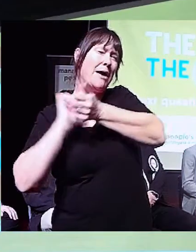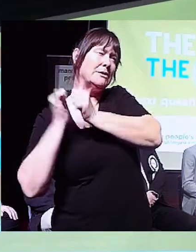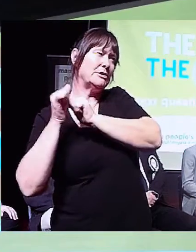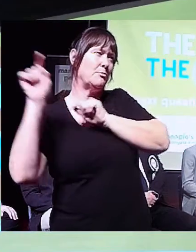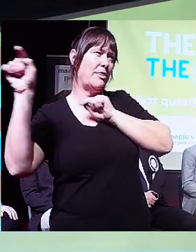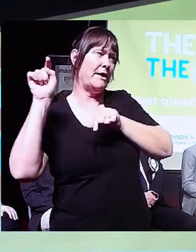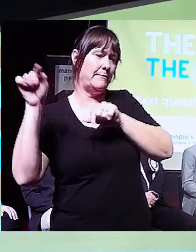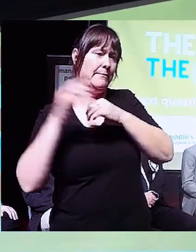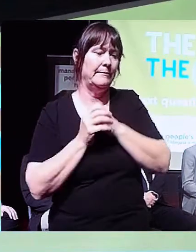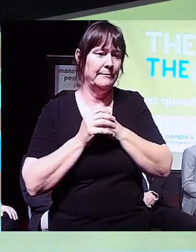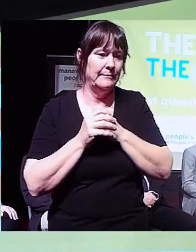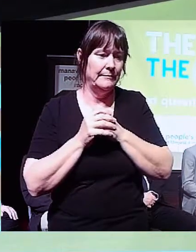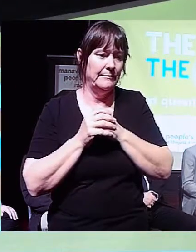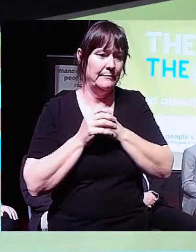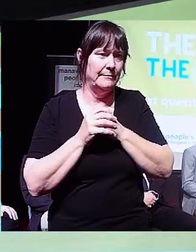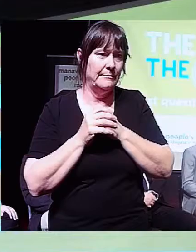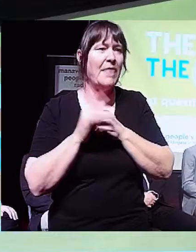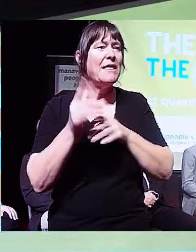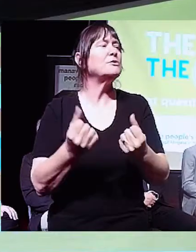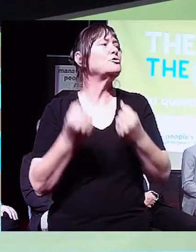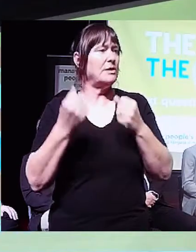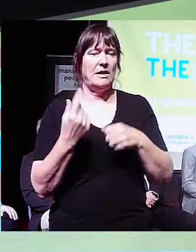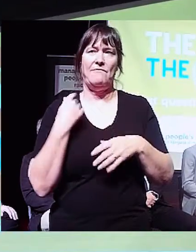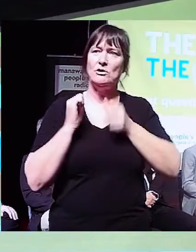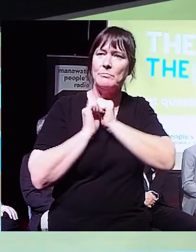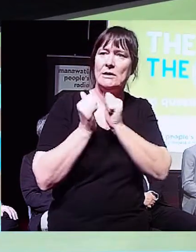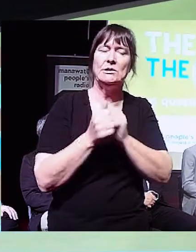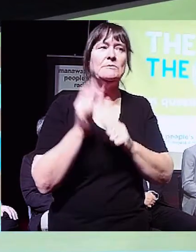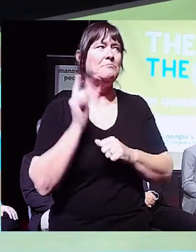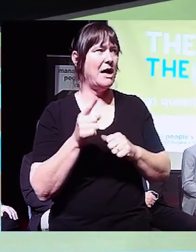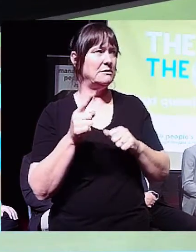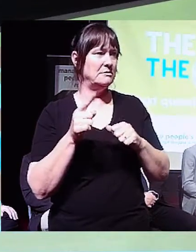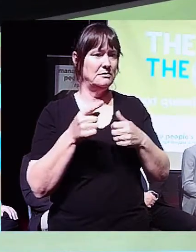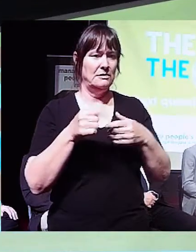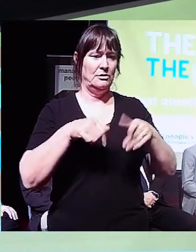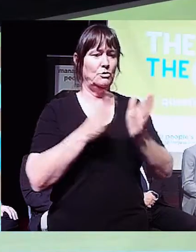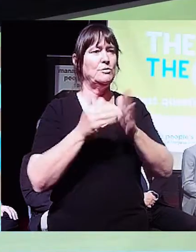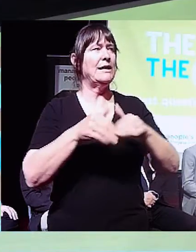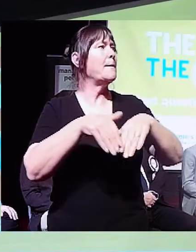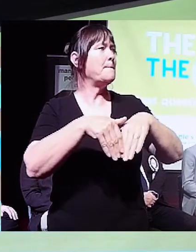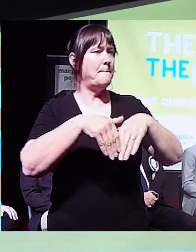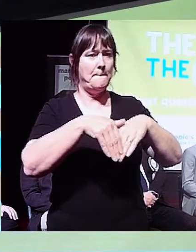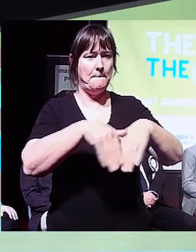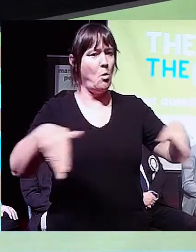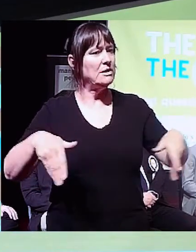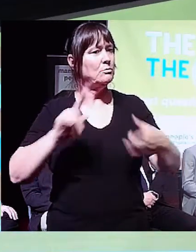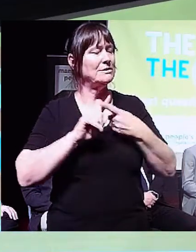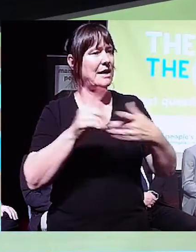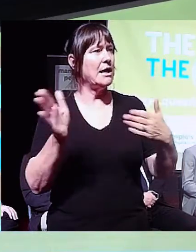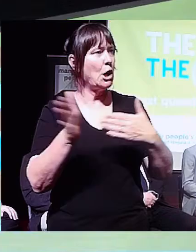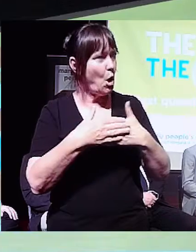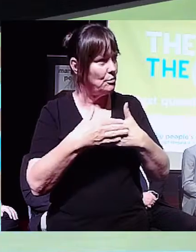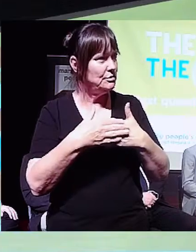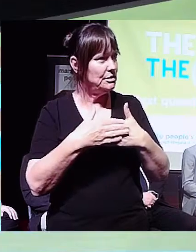would only do that because it is a particular strength. However, the borders will remain closed until it is safe for us to make movement in